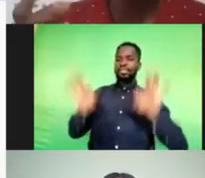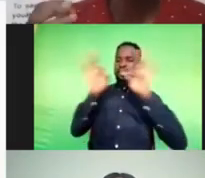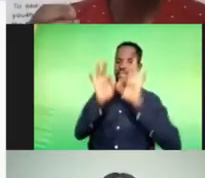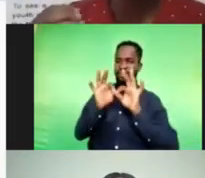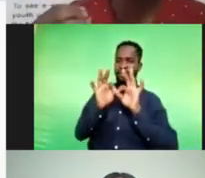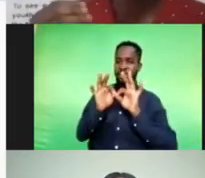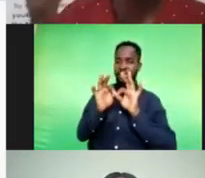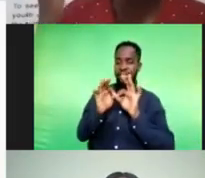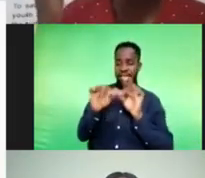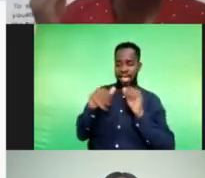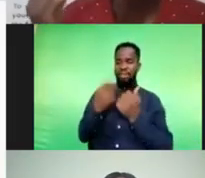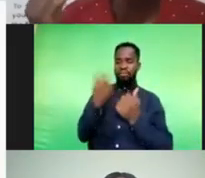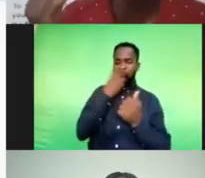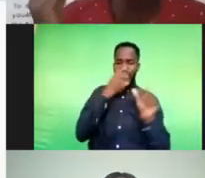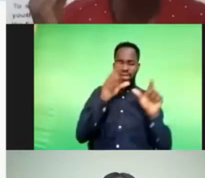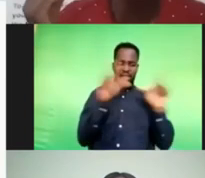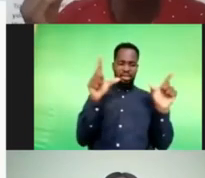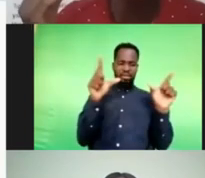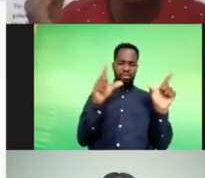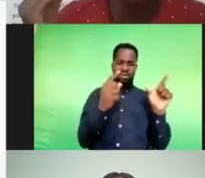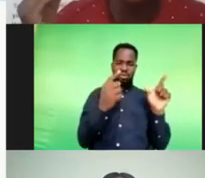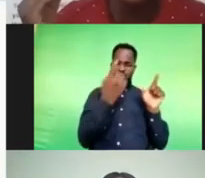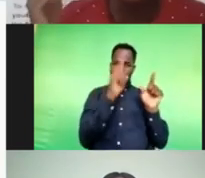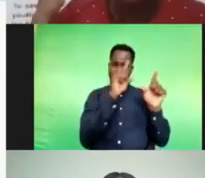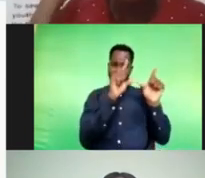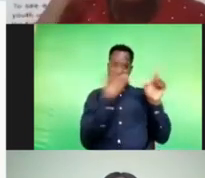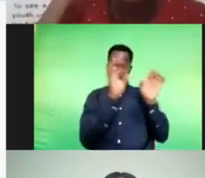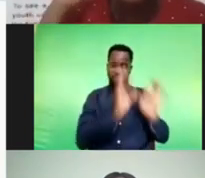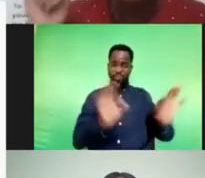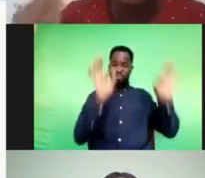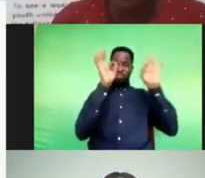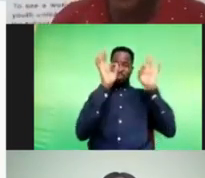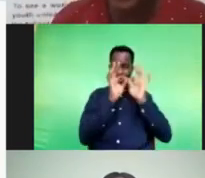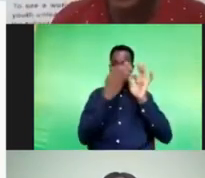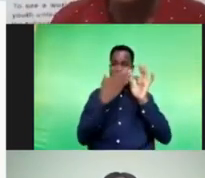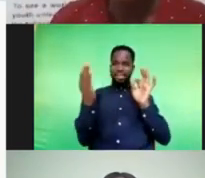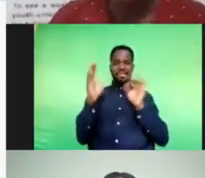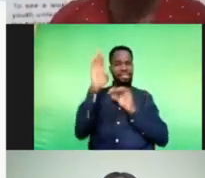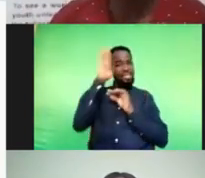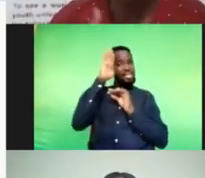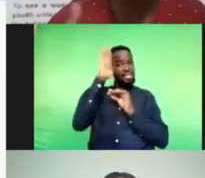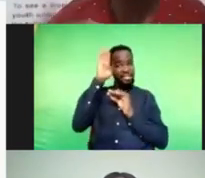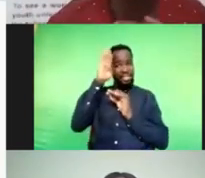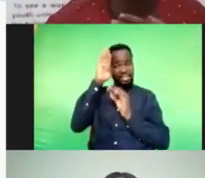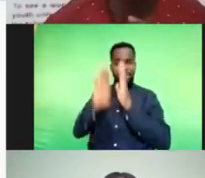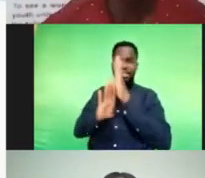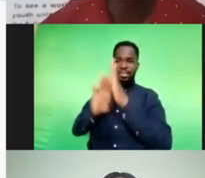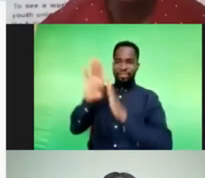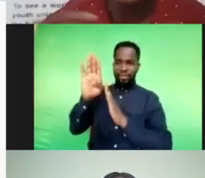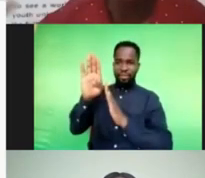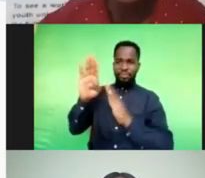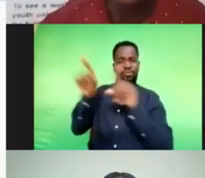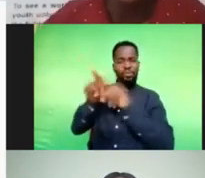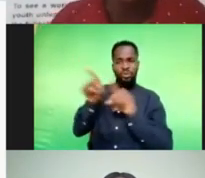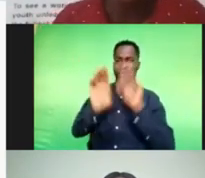spoken language, we say it's one of the important predictors of intellectual development, as well as development